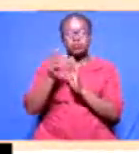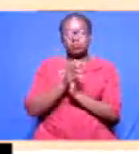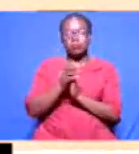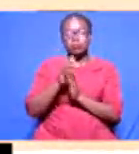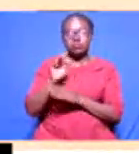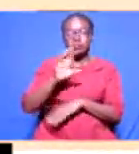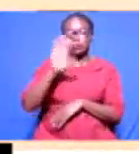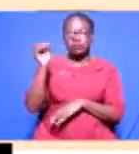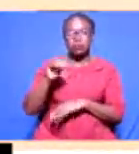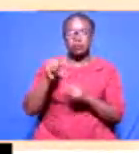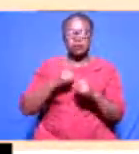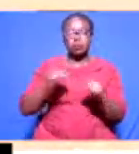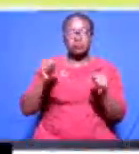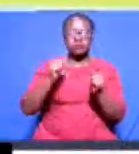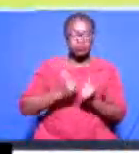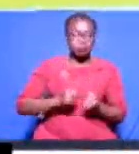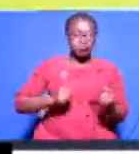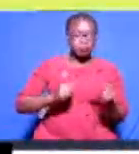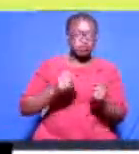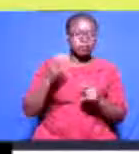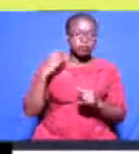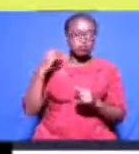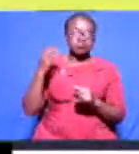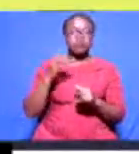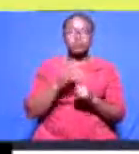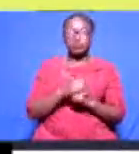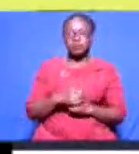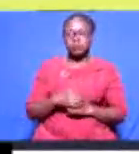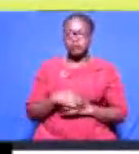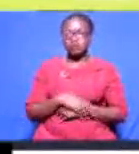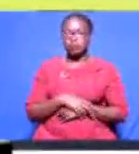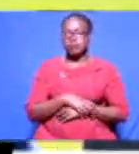Athletics Championships and the Commonwealth Games.